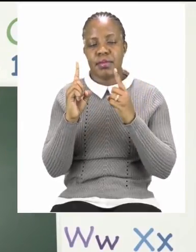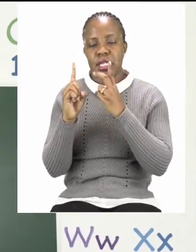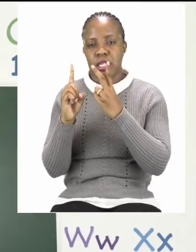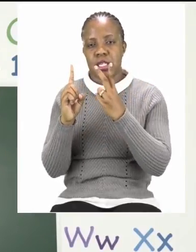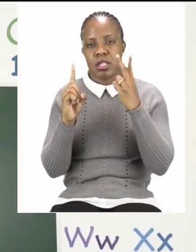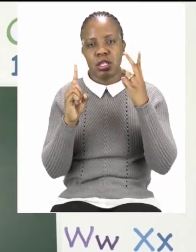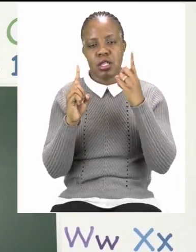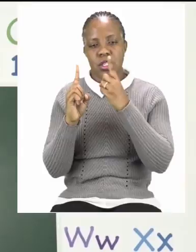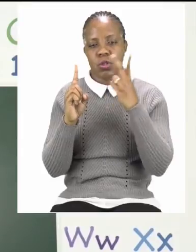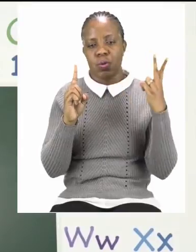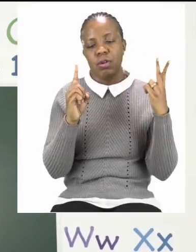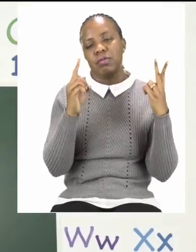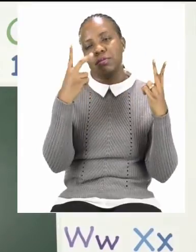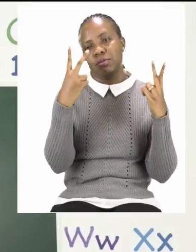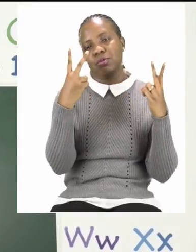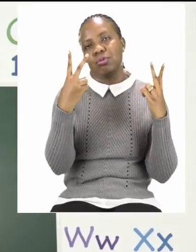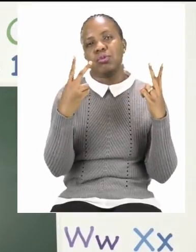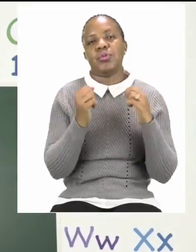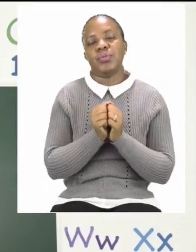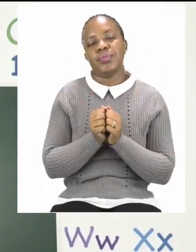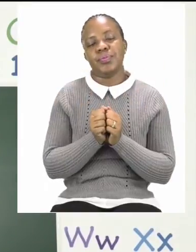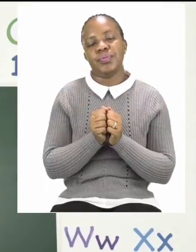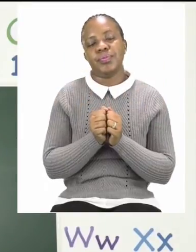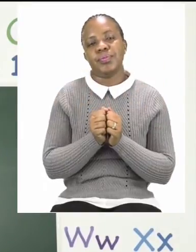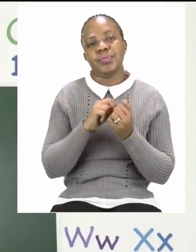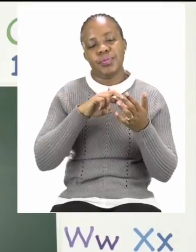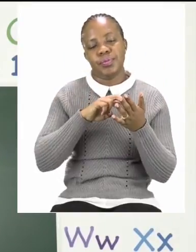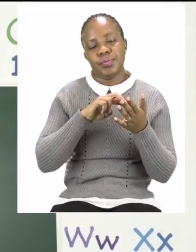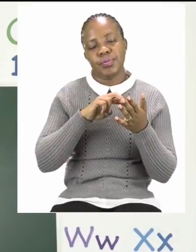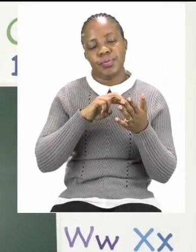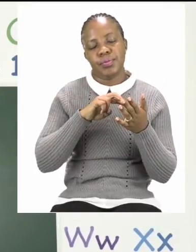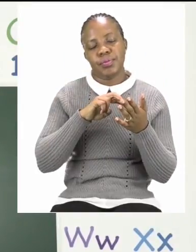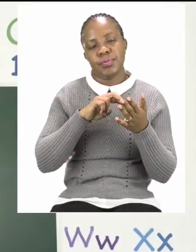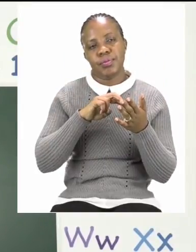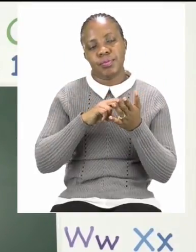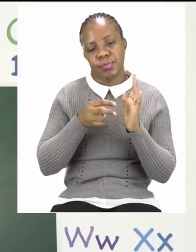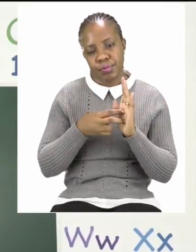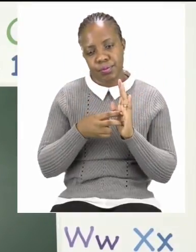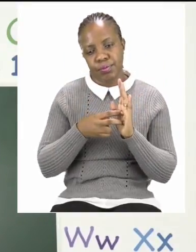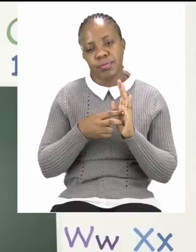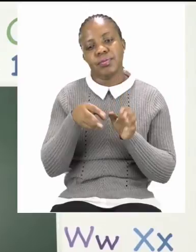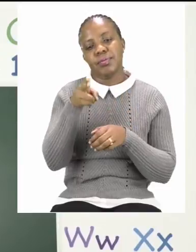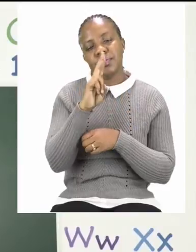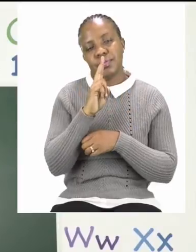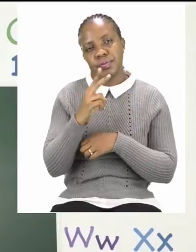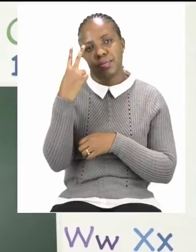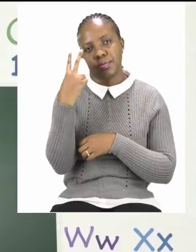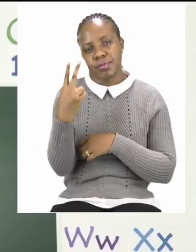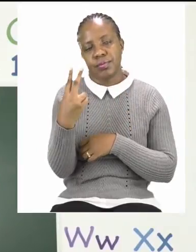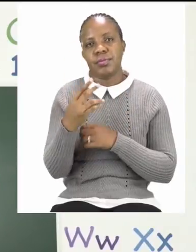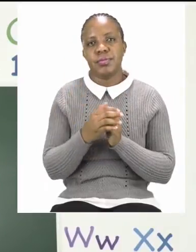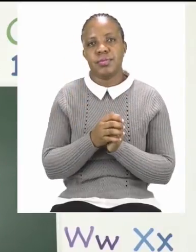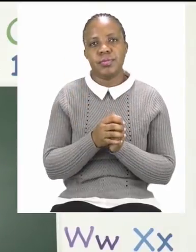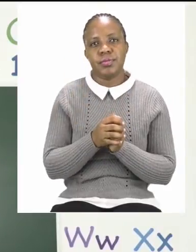12. So that means it is 2. Our answer is 2. I'd like you to check